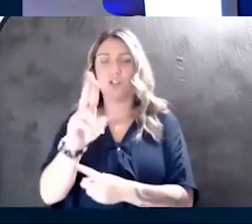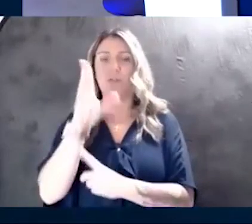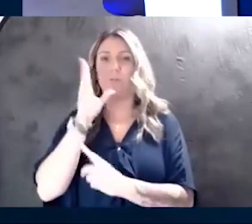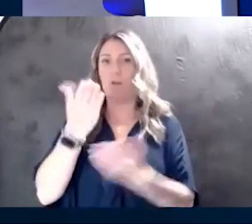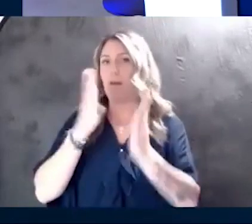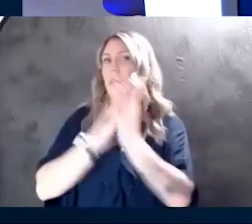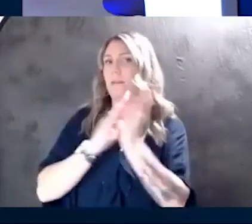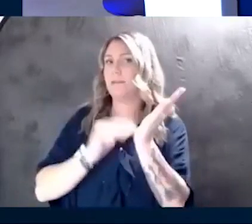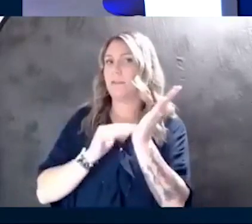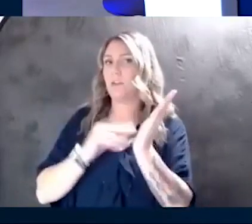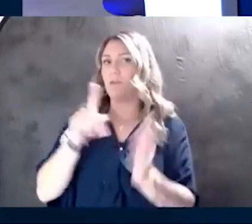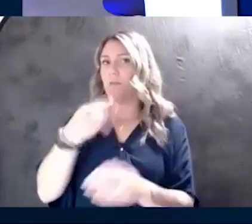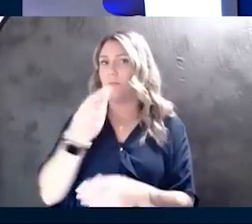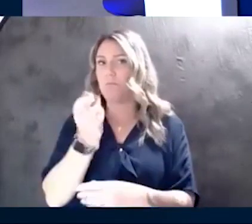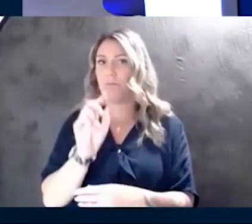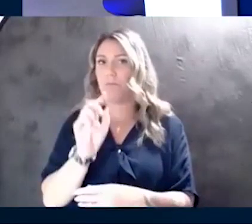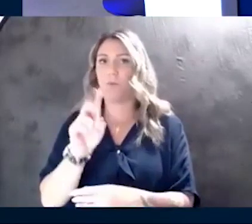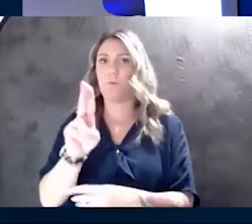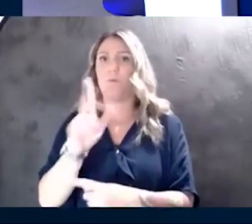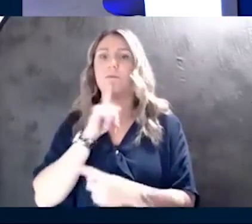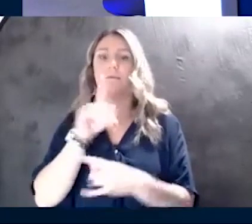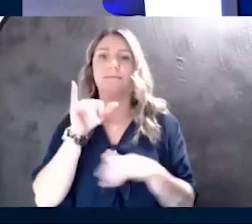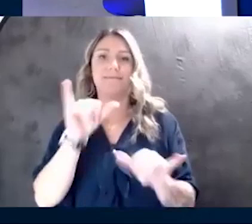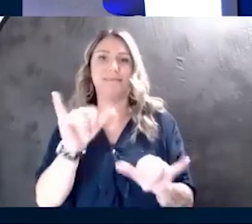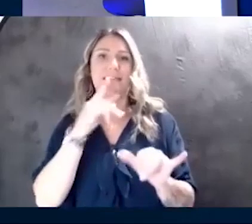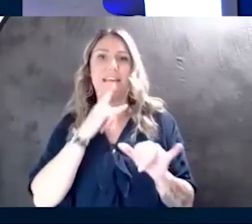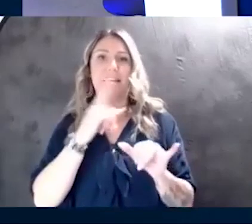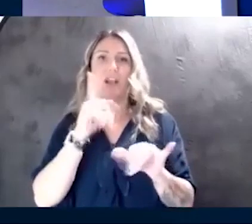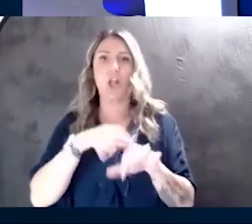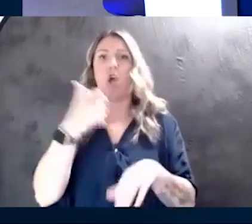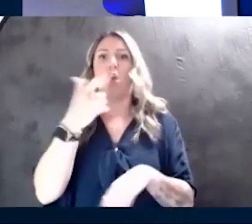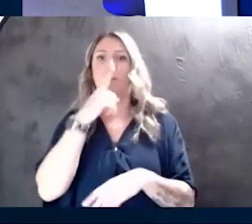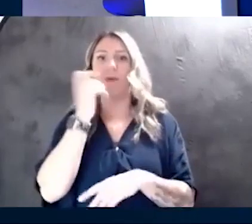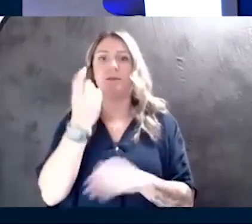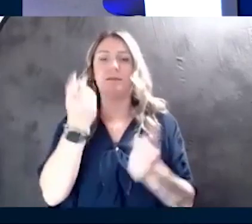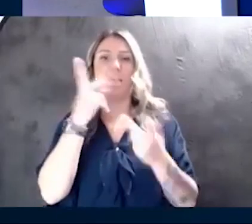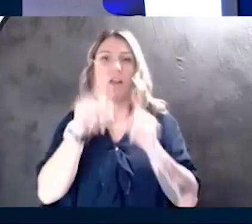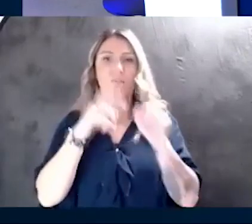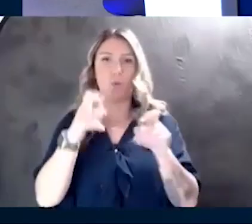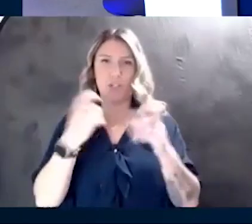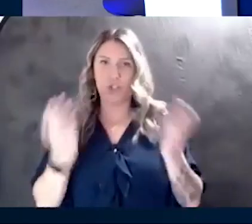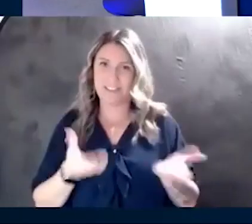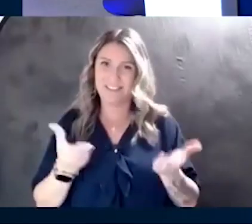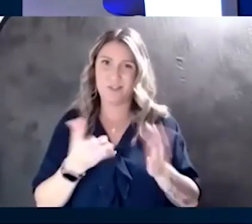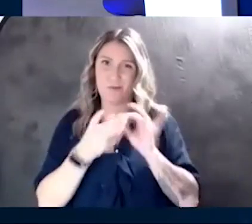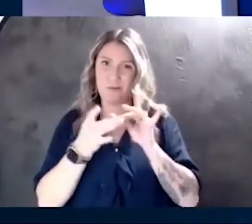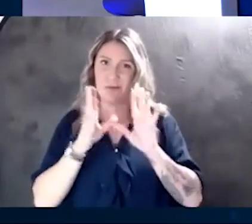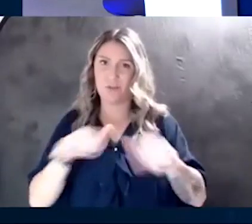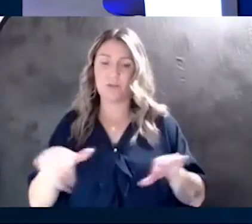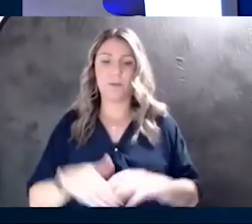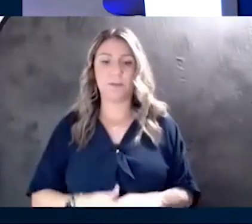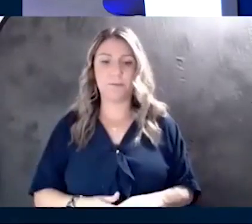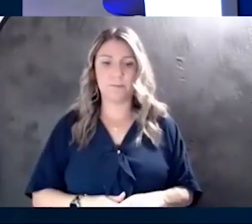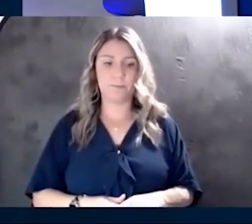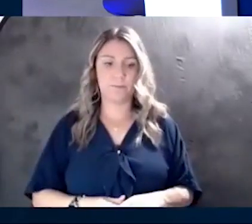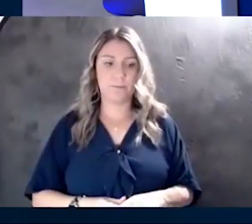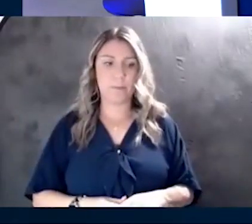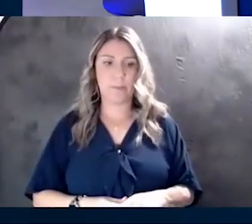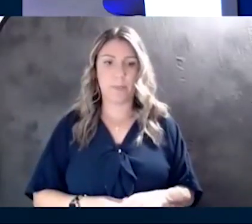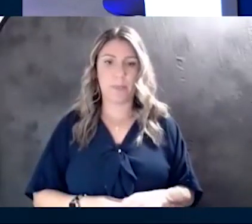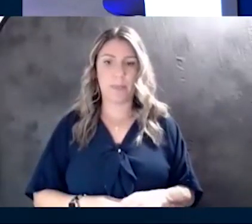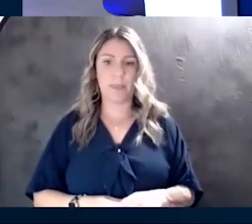on Thursday she can stay later because I know a lot of these questions are here. I want to have just a